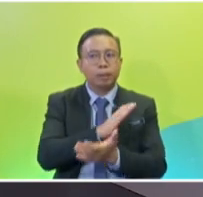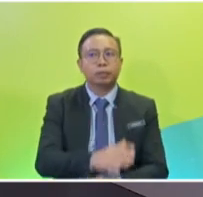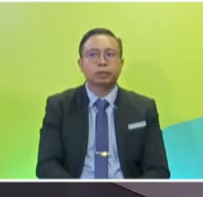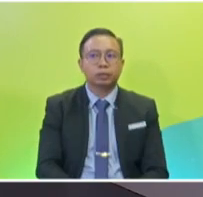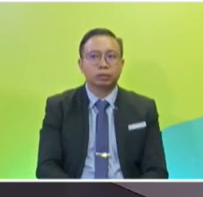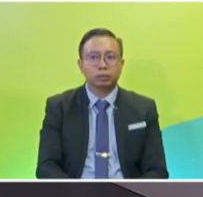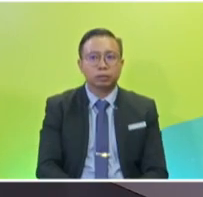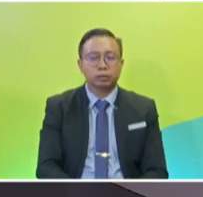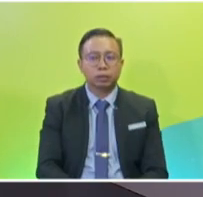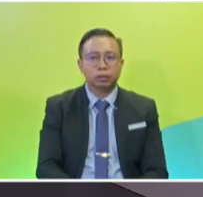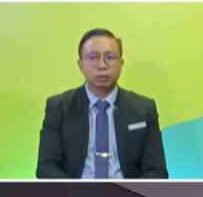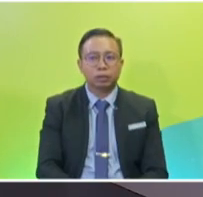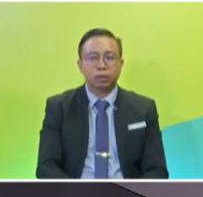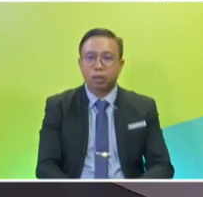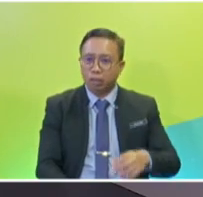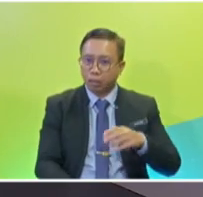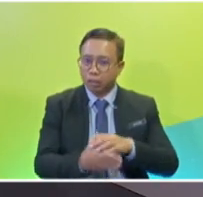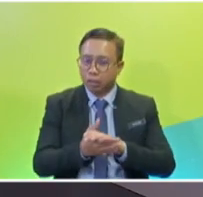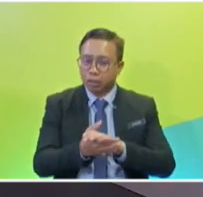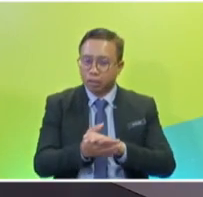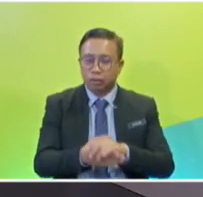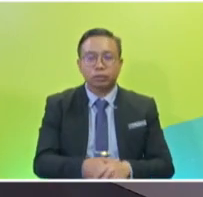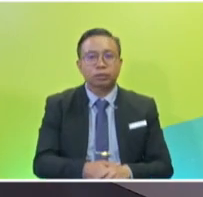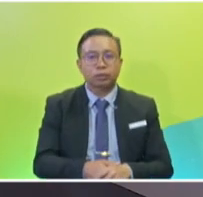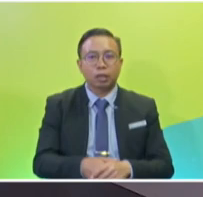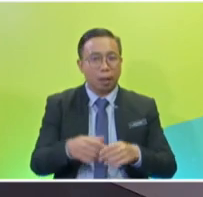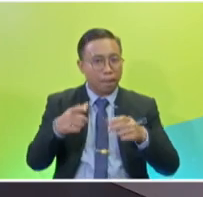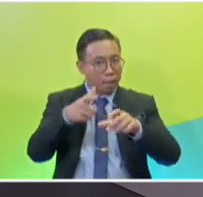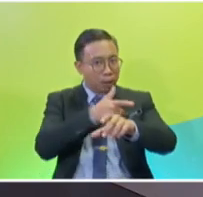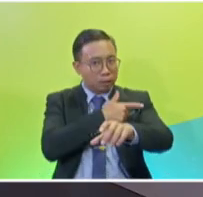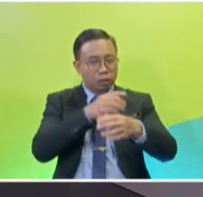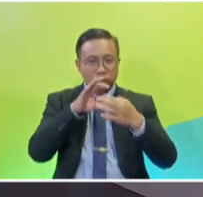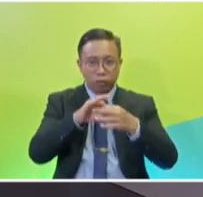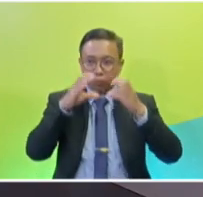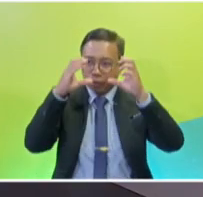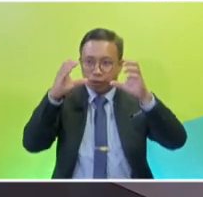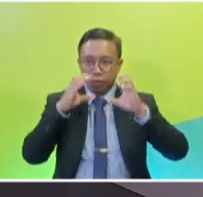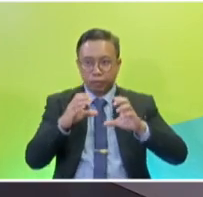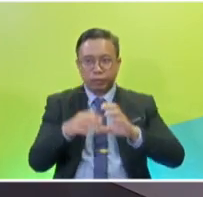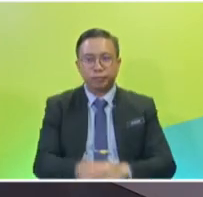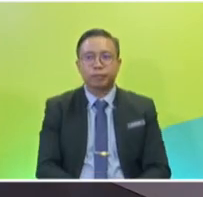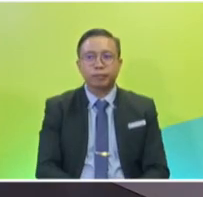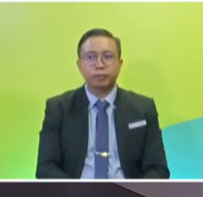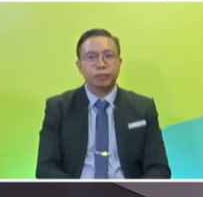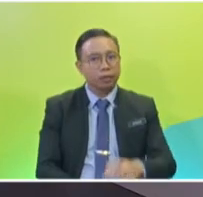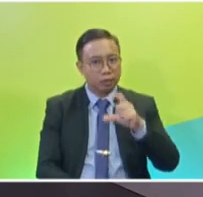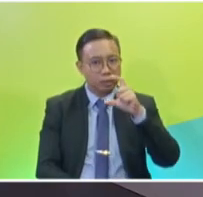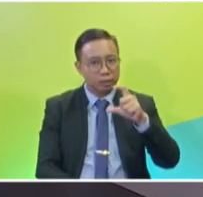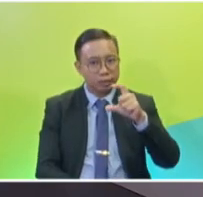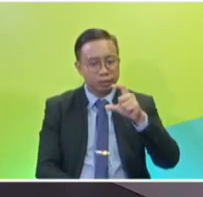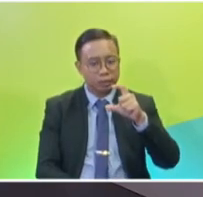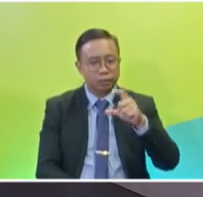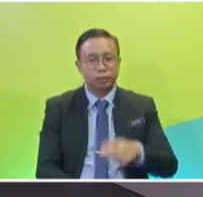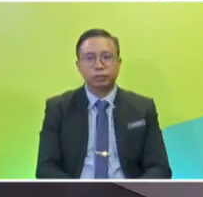be a standard length of a paragraph. Yes, this C, not this C, this C. Okay. All right? So all these